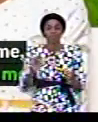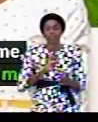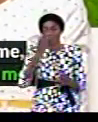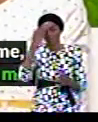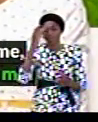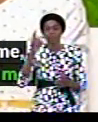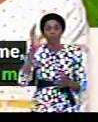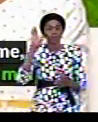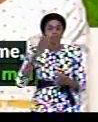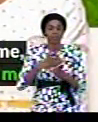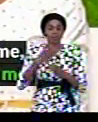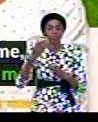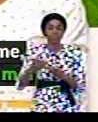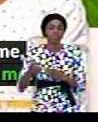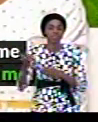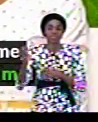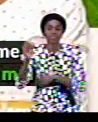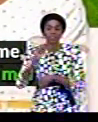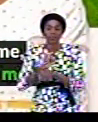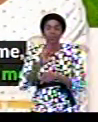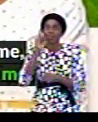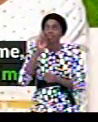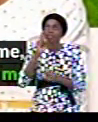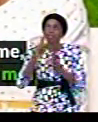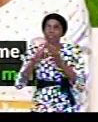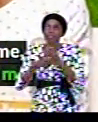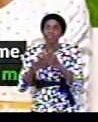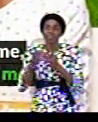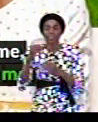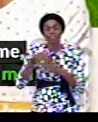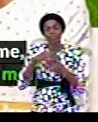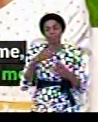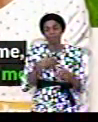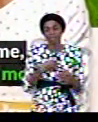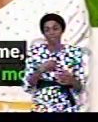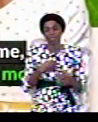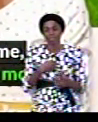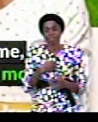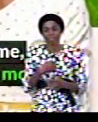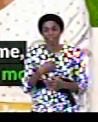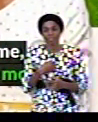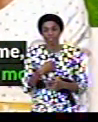I know you will complete the work begun in me